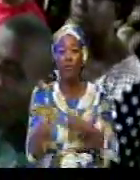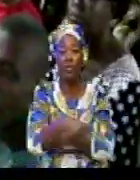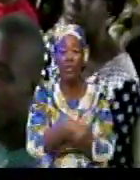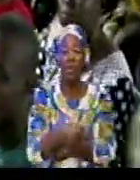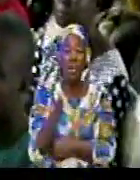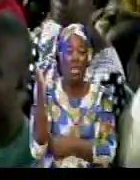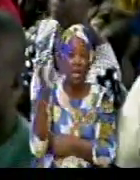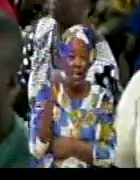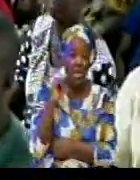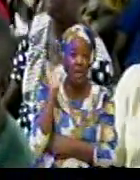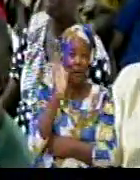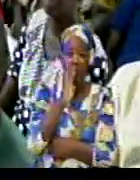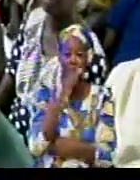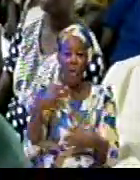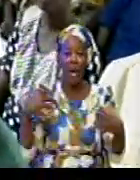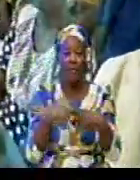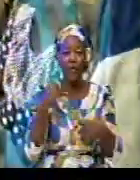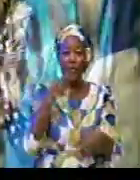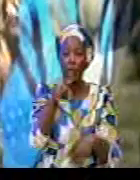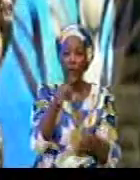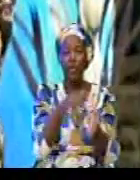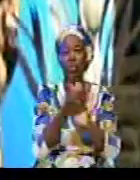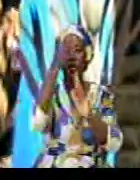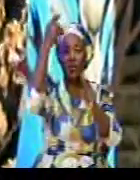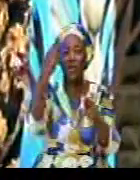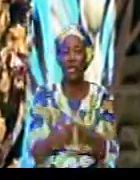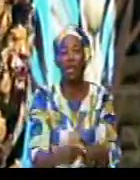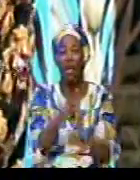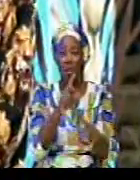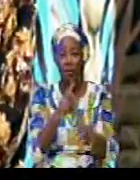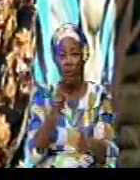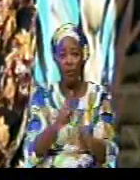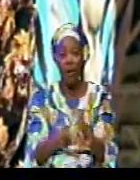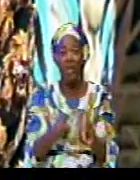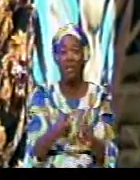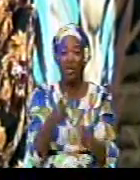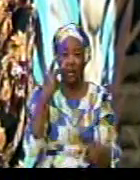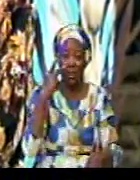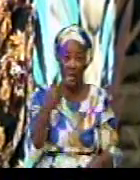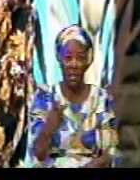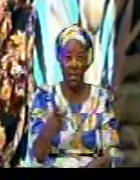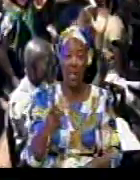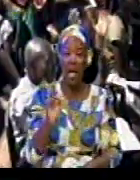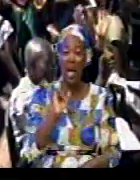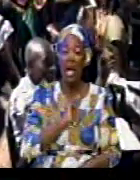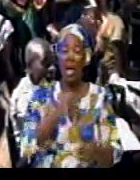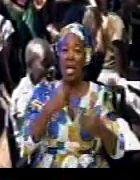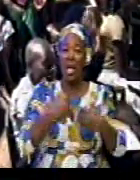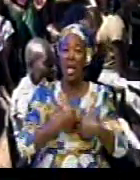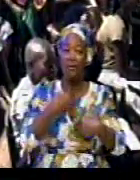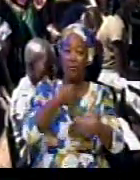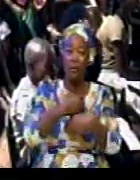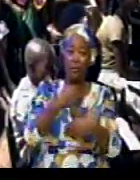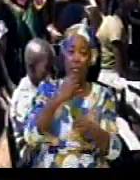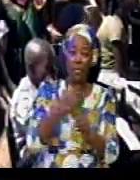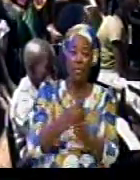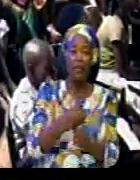All the people you were afraid of before, they will be afraid of you.